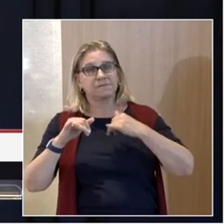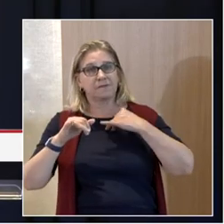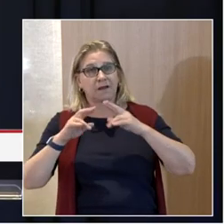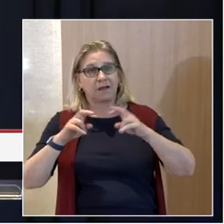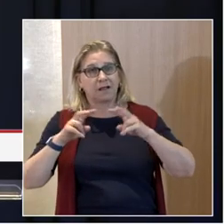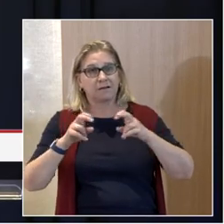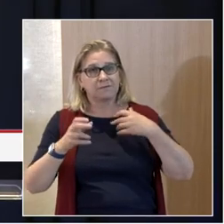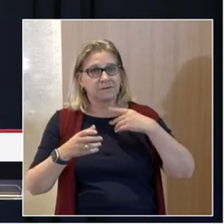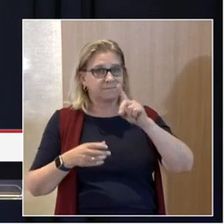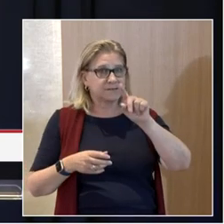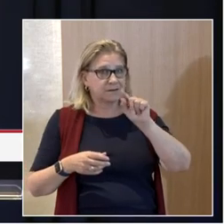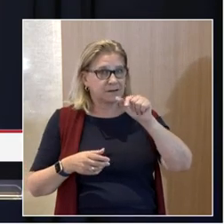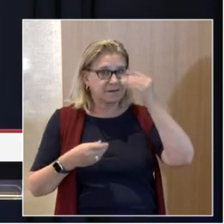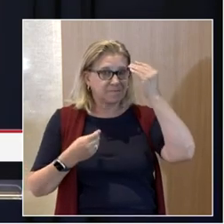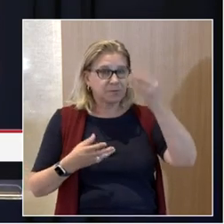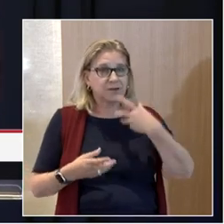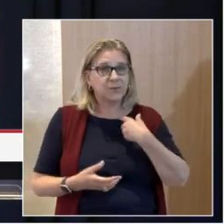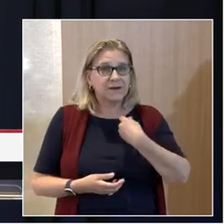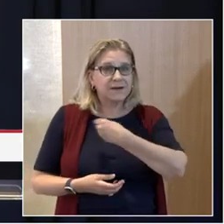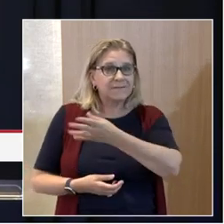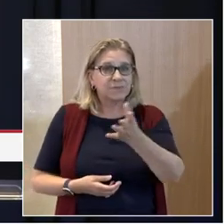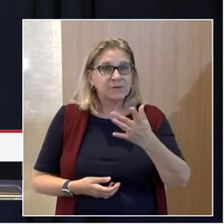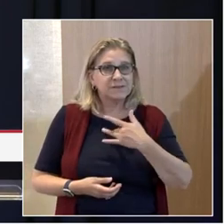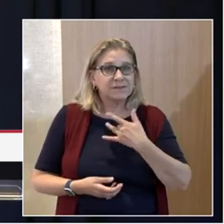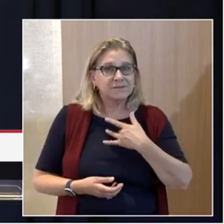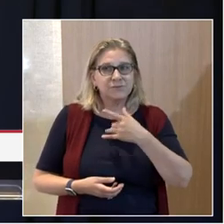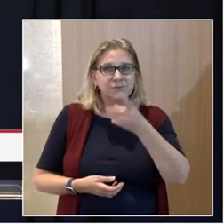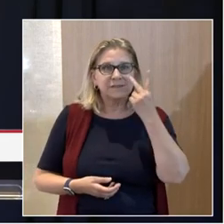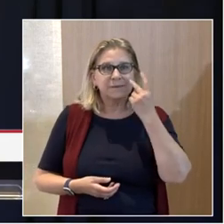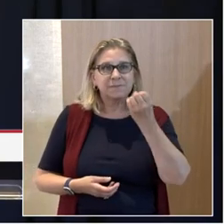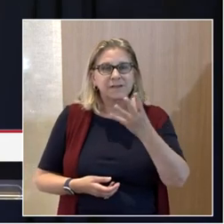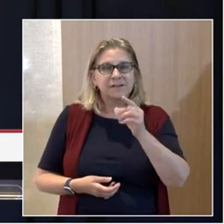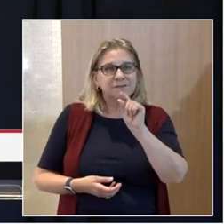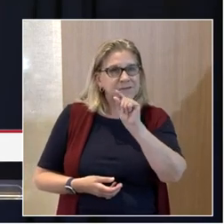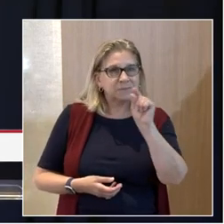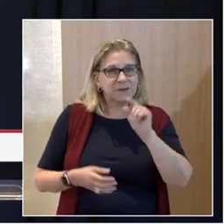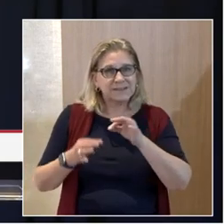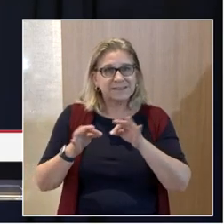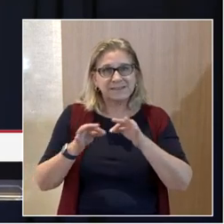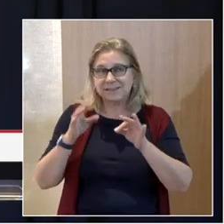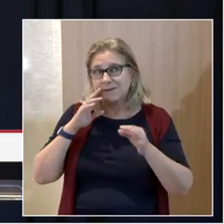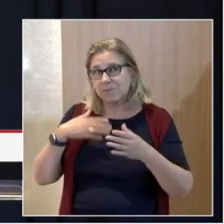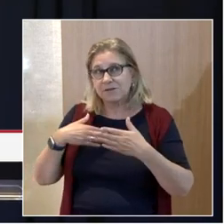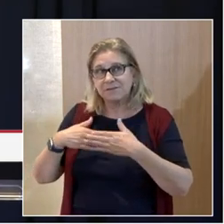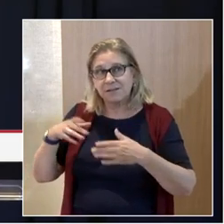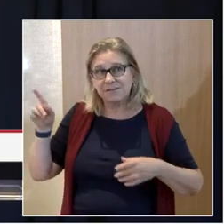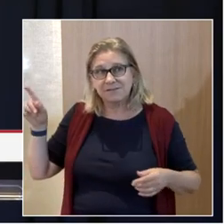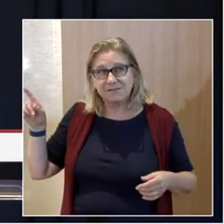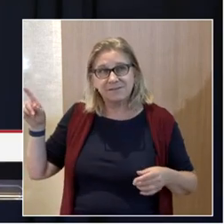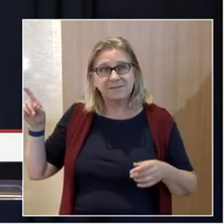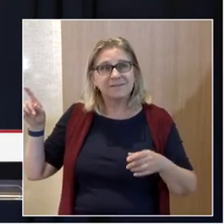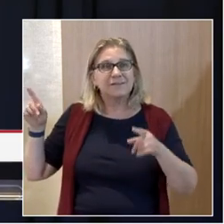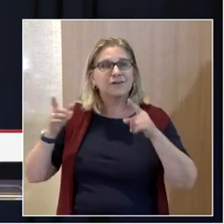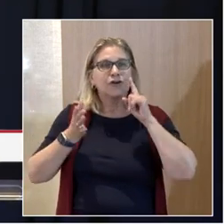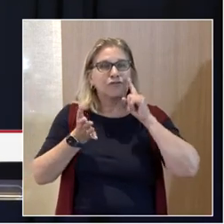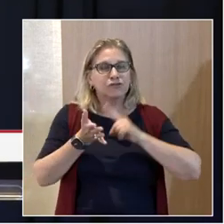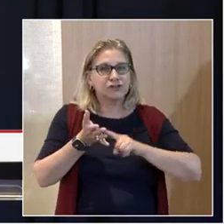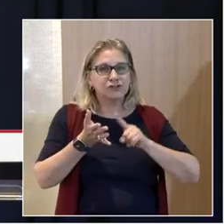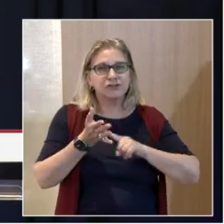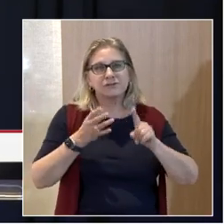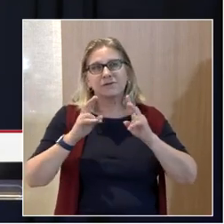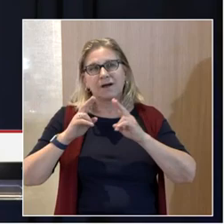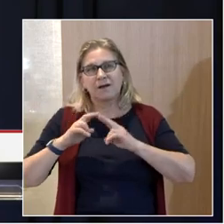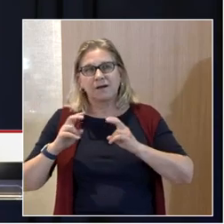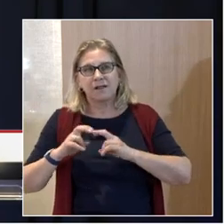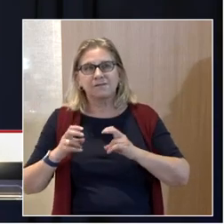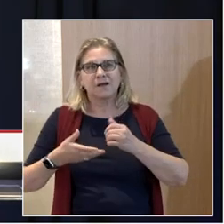this very small text, the first step is underlying research and analysis, really understanding where we've been and where we're going,